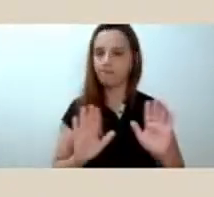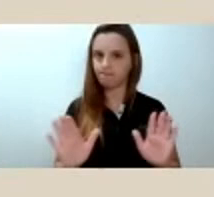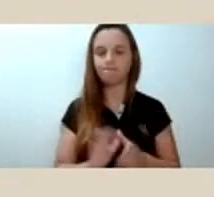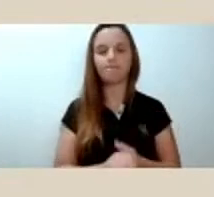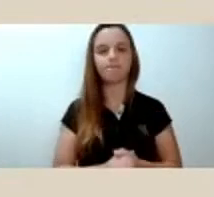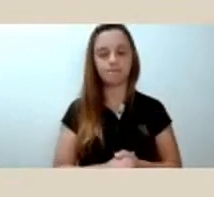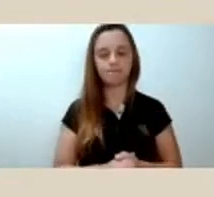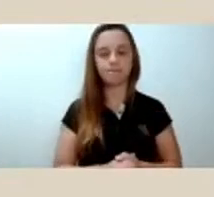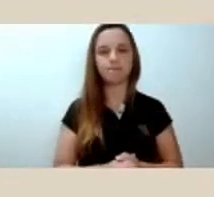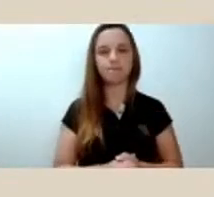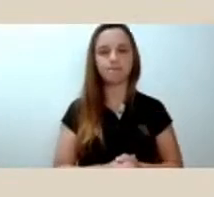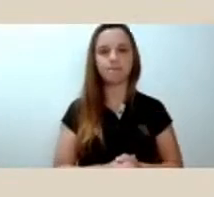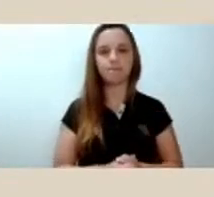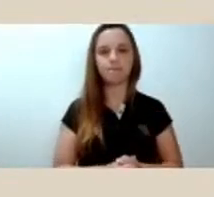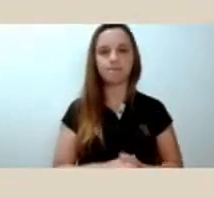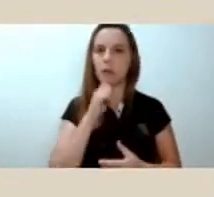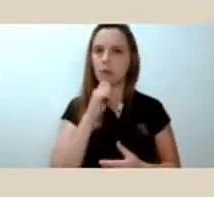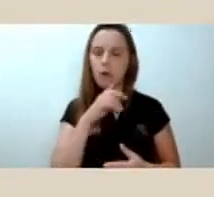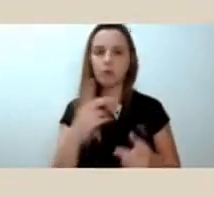this discussion.